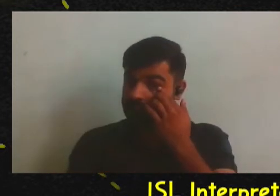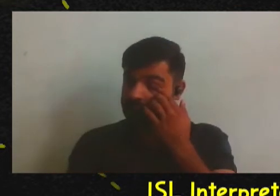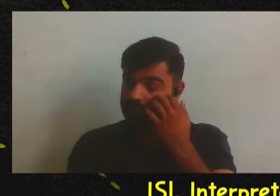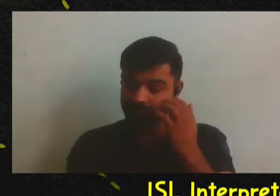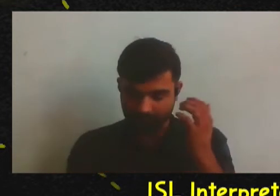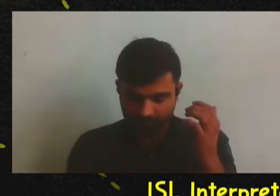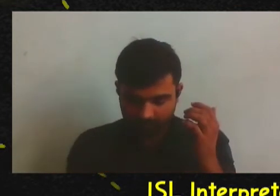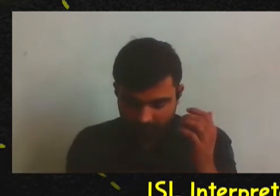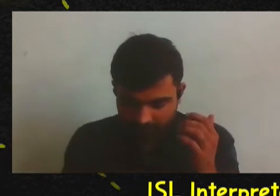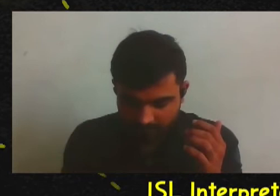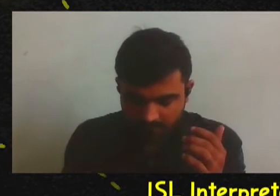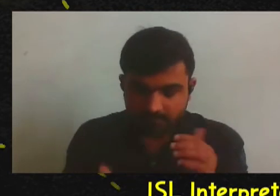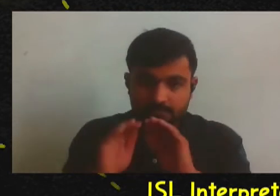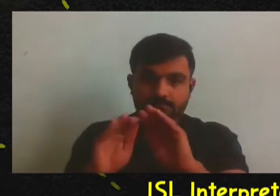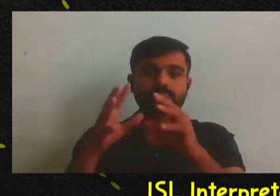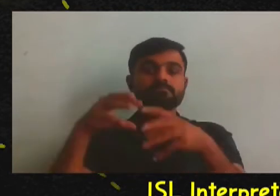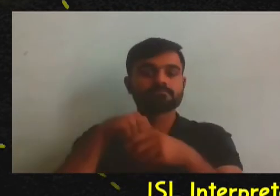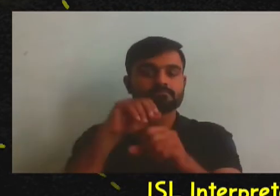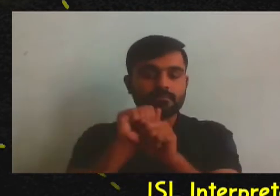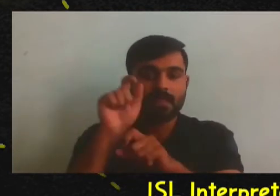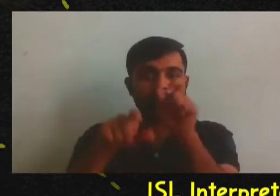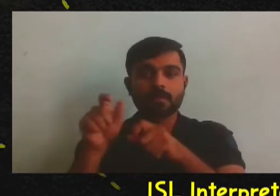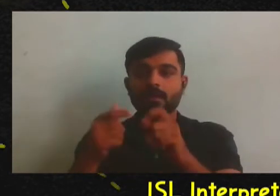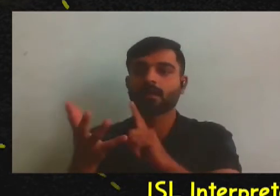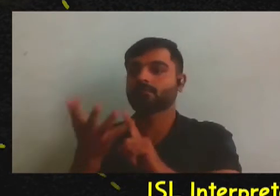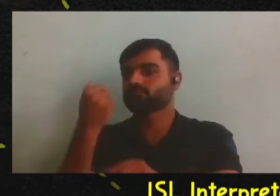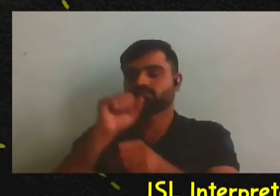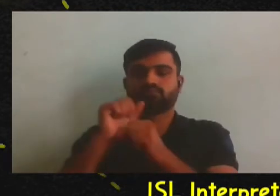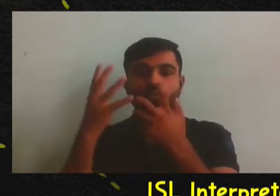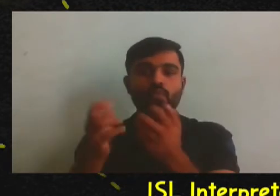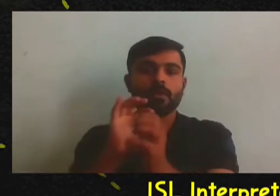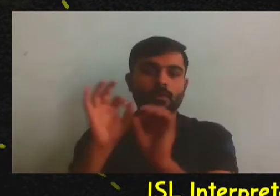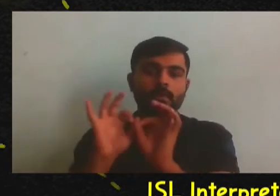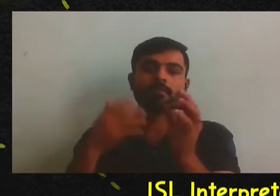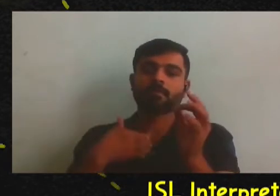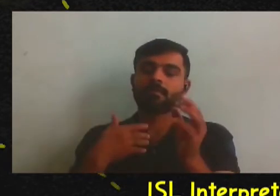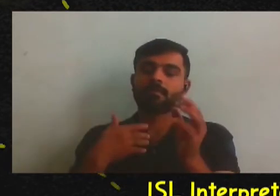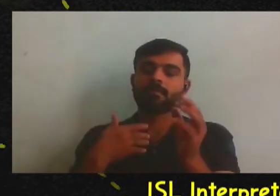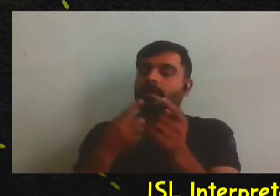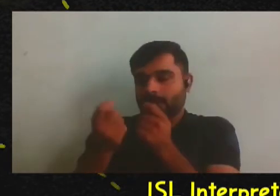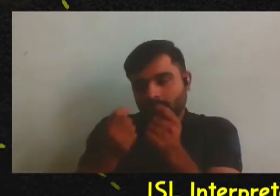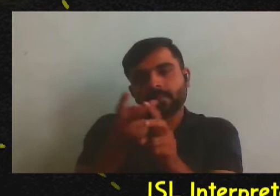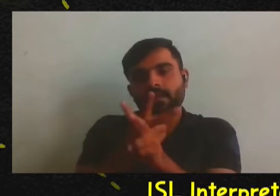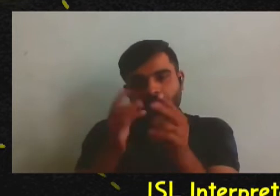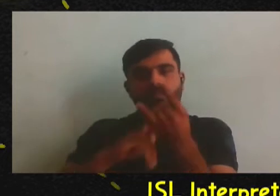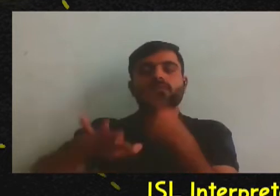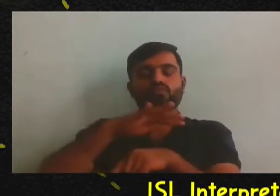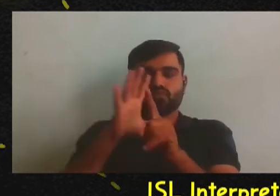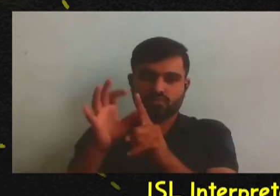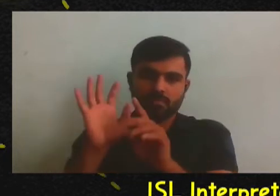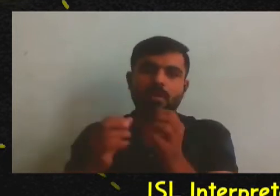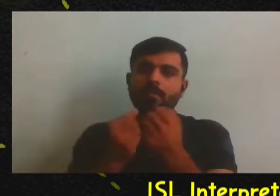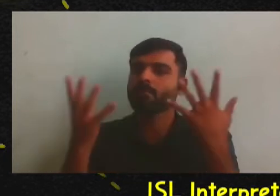support and the call gets cut because the person is not getting what they want. We deal with those kind of situations too, but